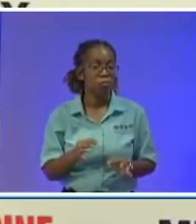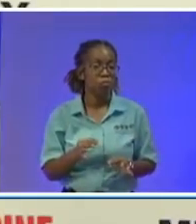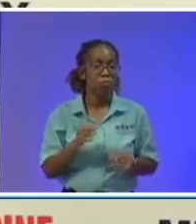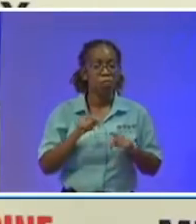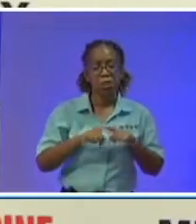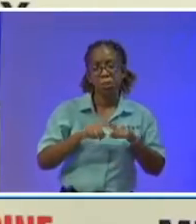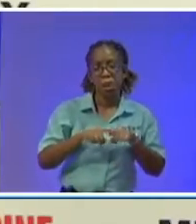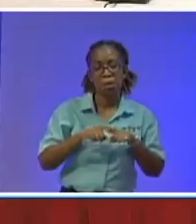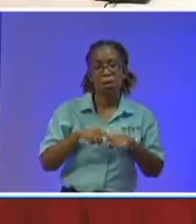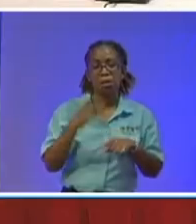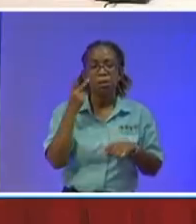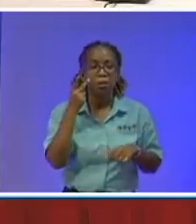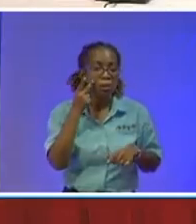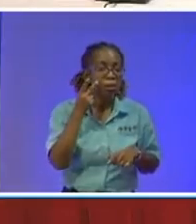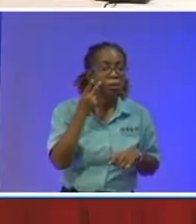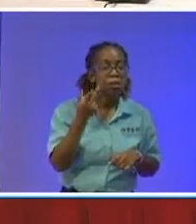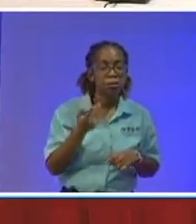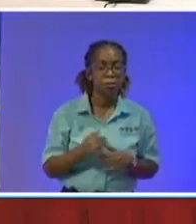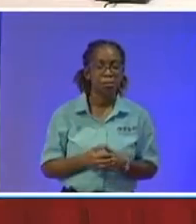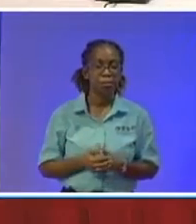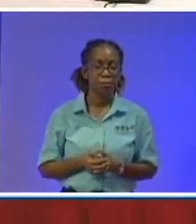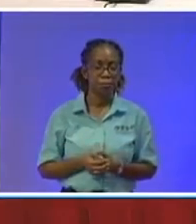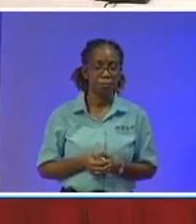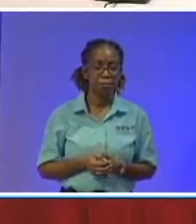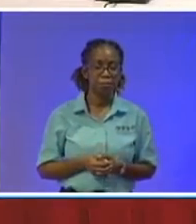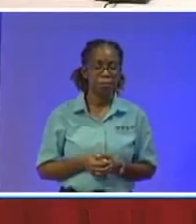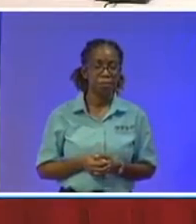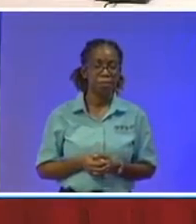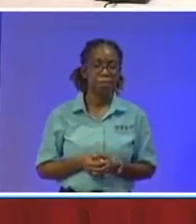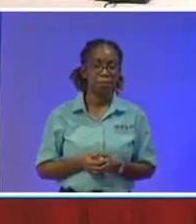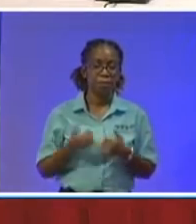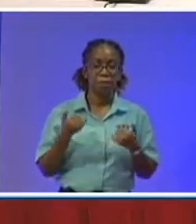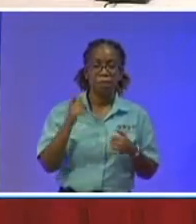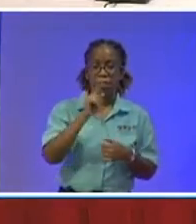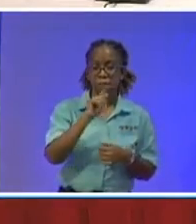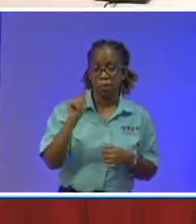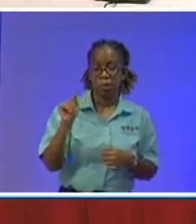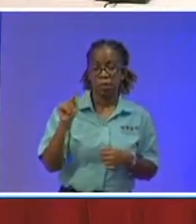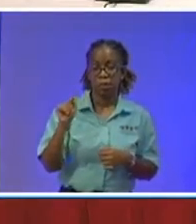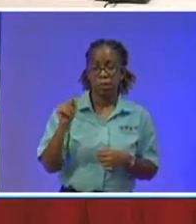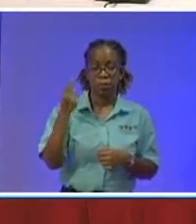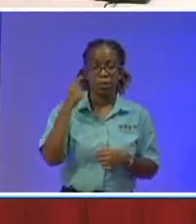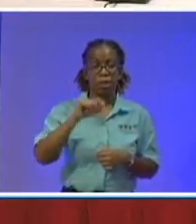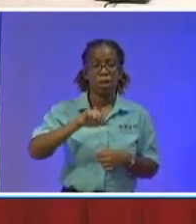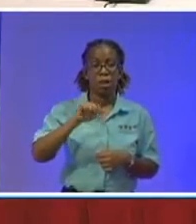your question, Prior. And we go to TTT for the follow-up question.